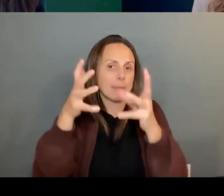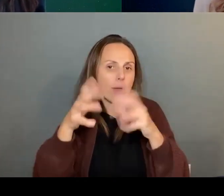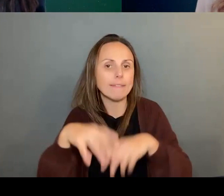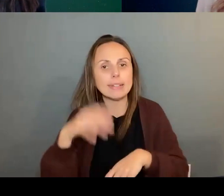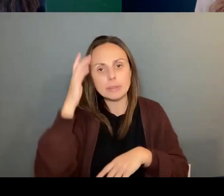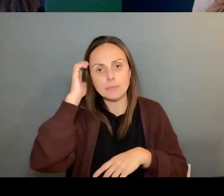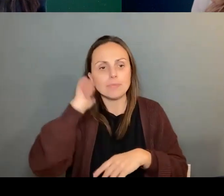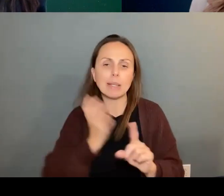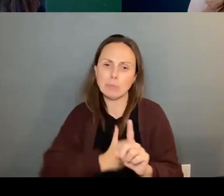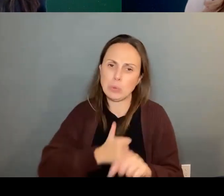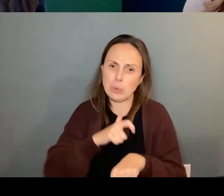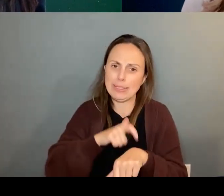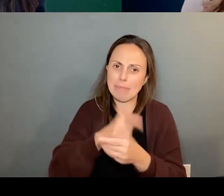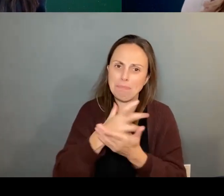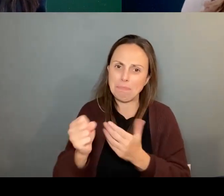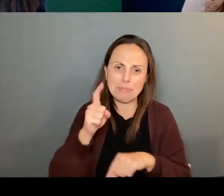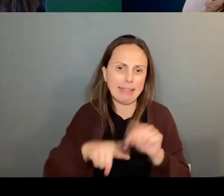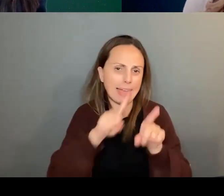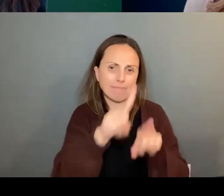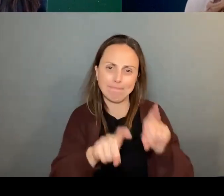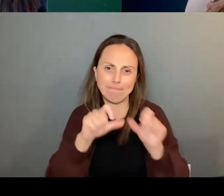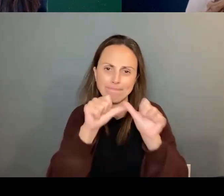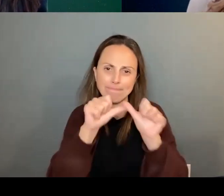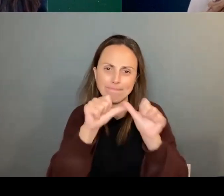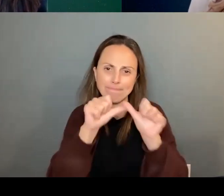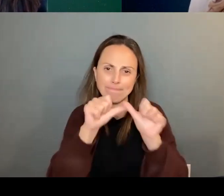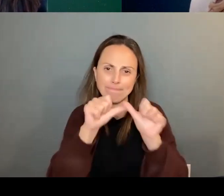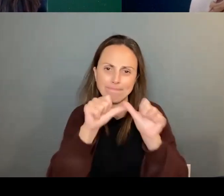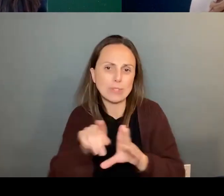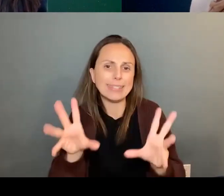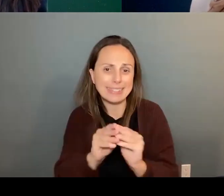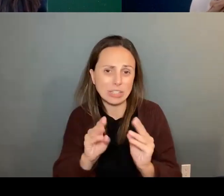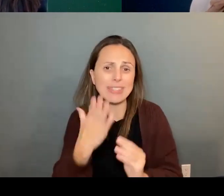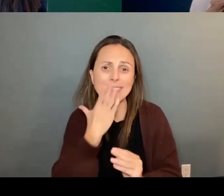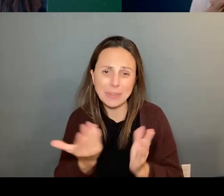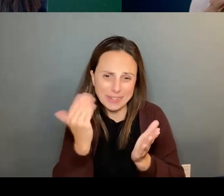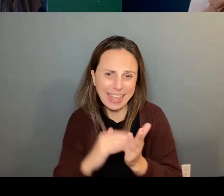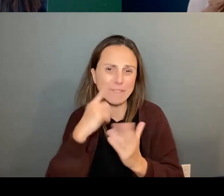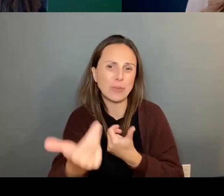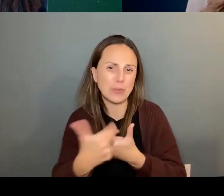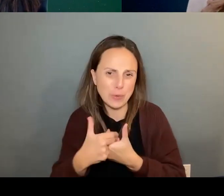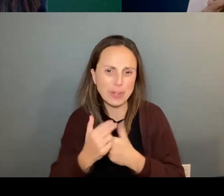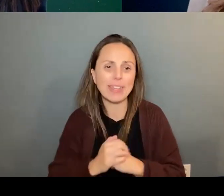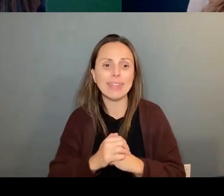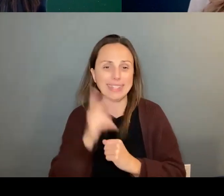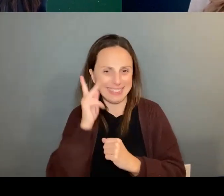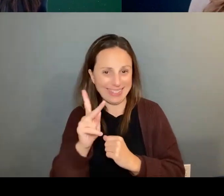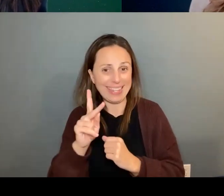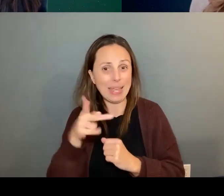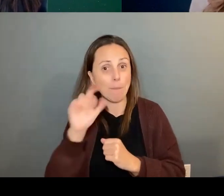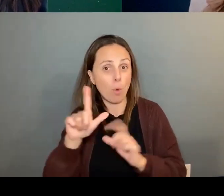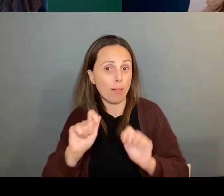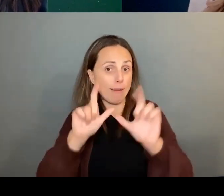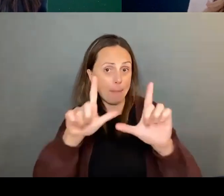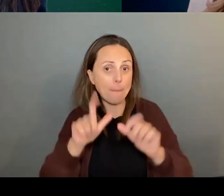so much. Apologies, we don't have time for any more questions. We will close out this session, and thank you once again for joining. You'll see the poll come